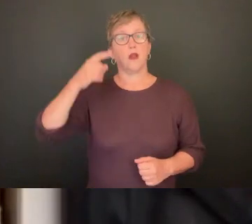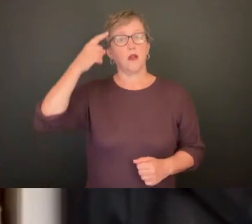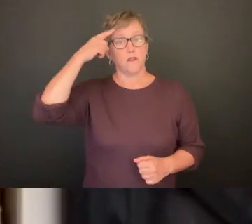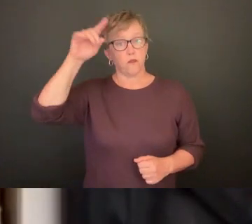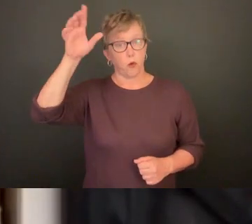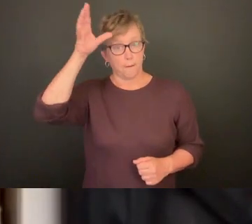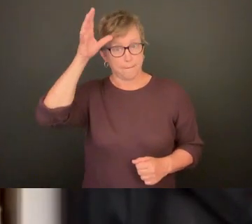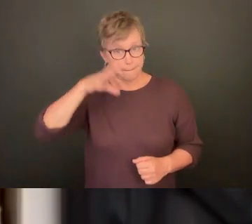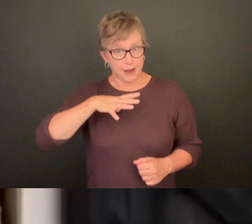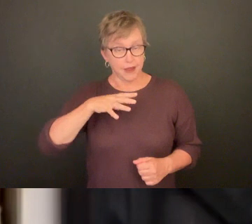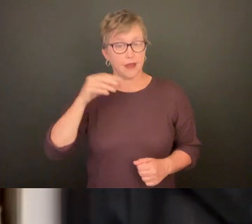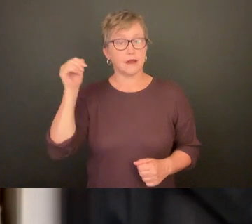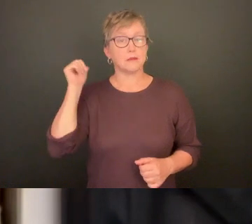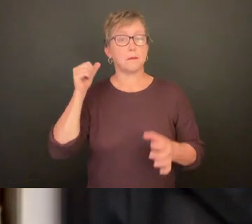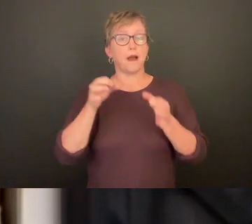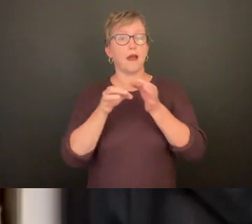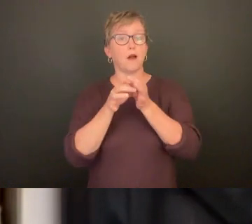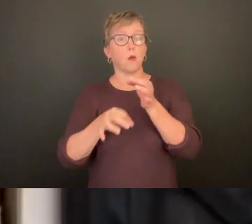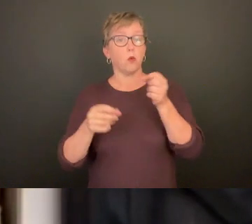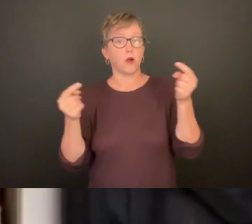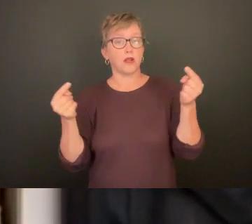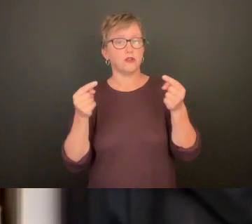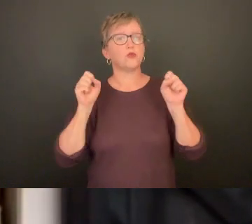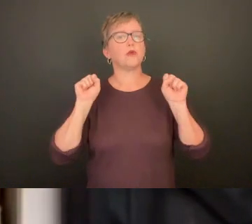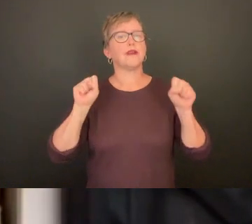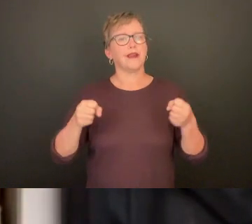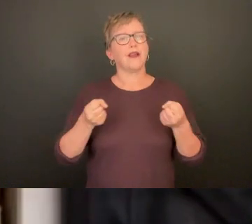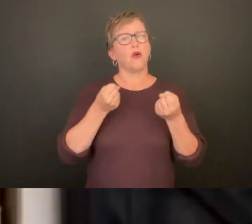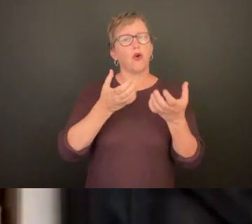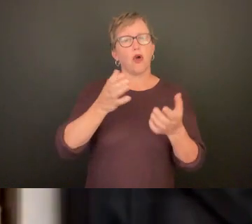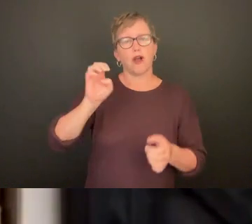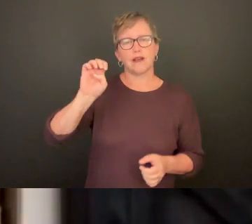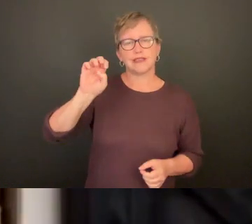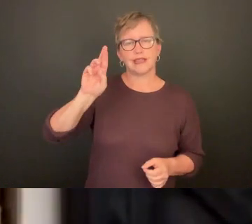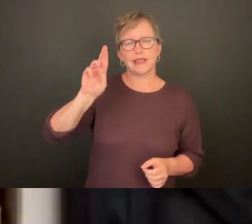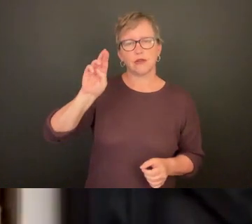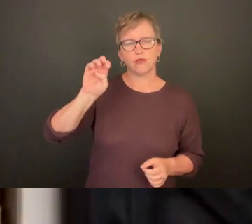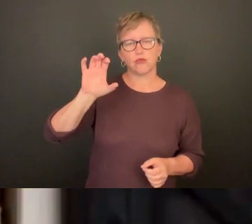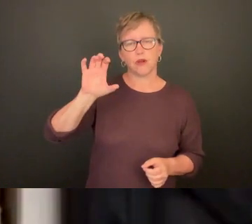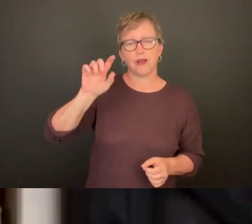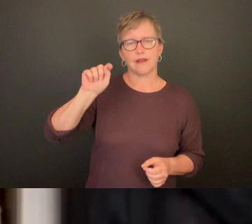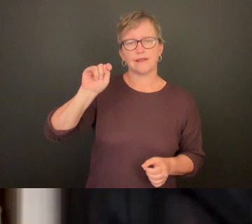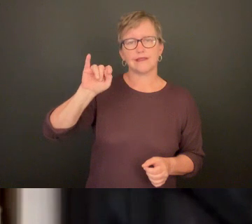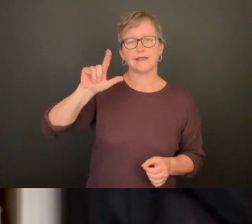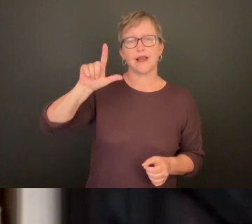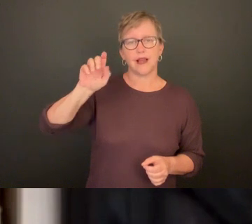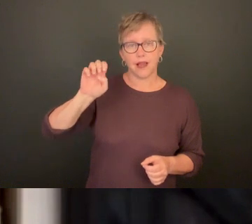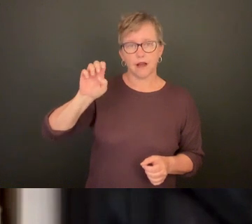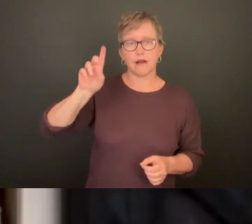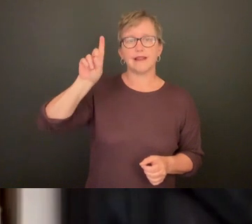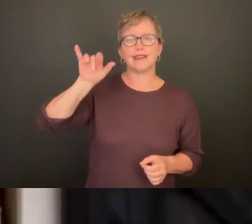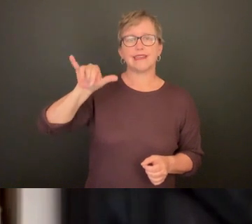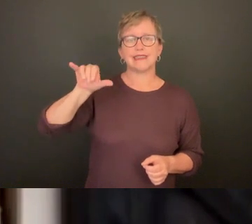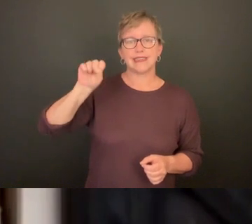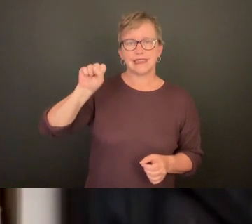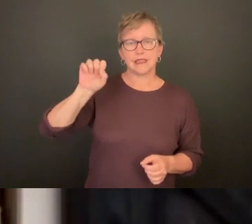And here's my intro for you. And this was written from ChatGPT. So I didn't even write this, but I typed